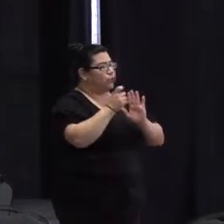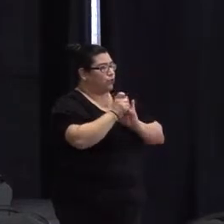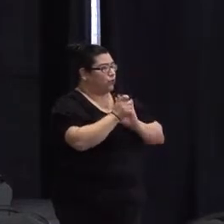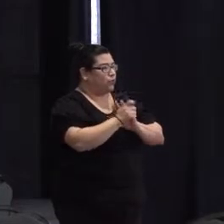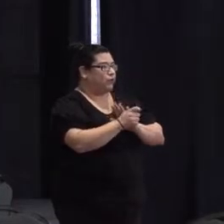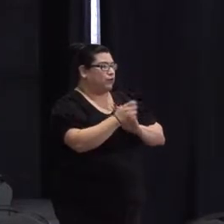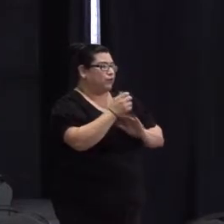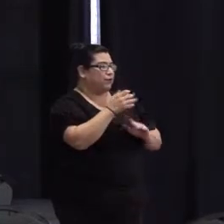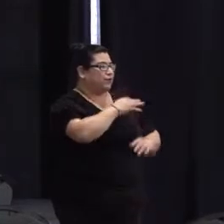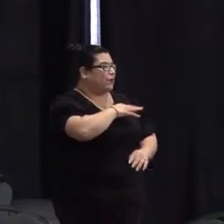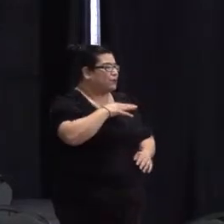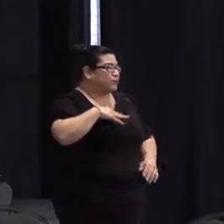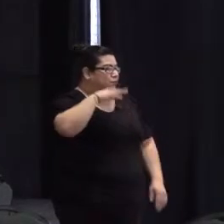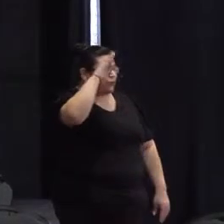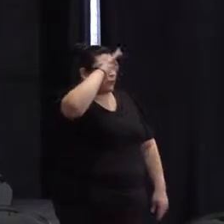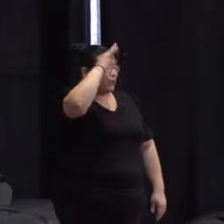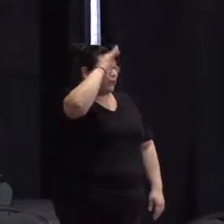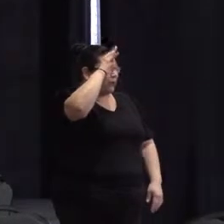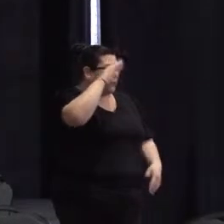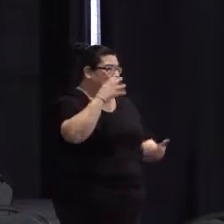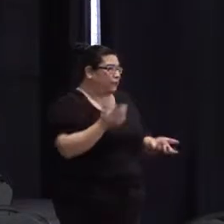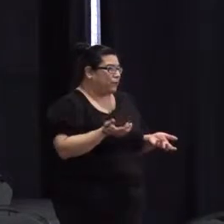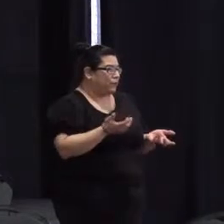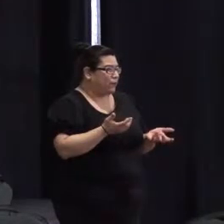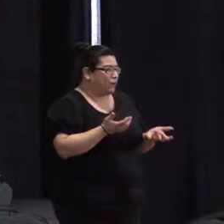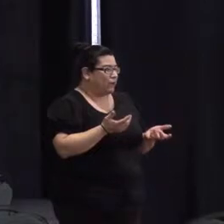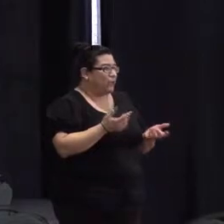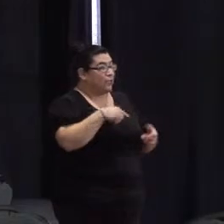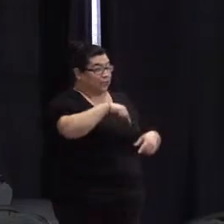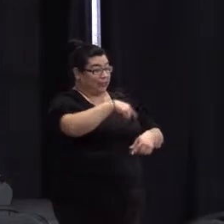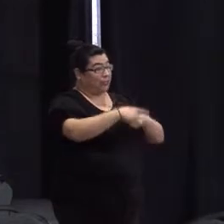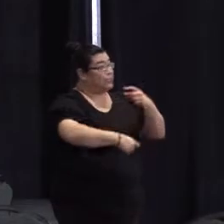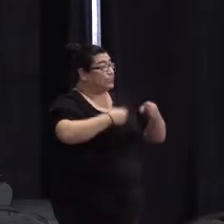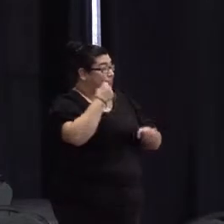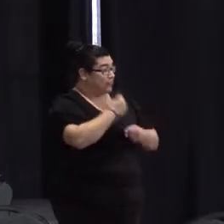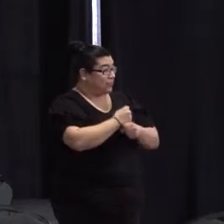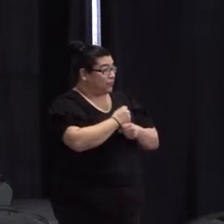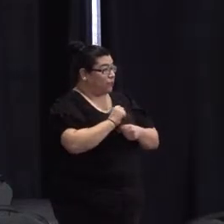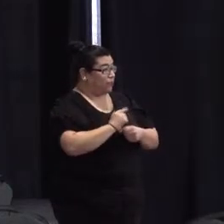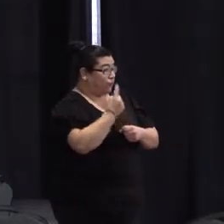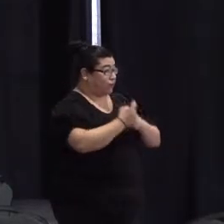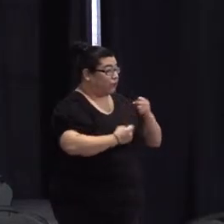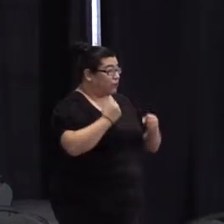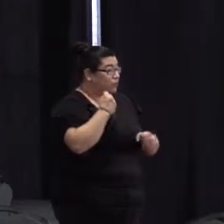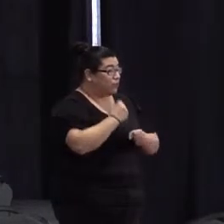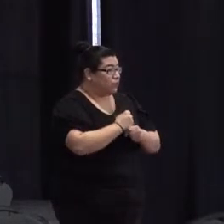faculty knowledge. This year was the first year where